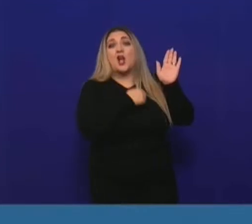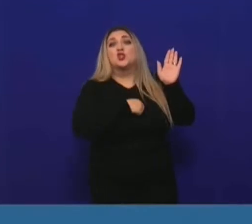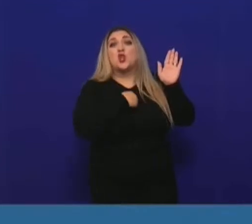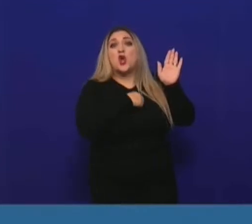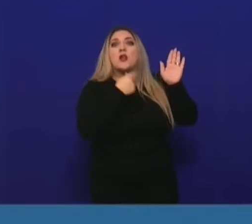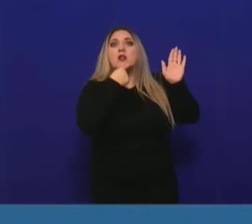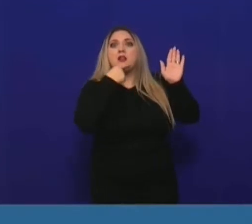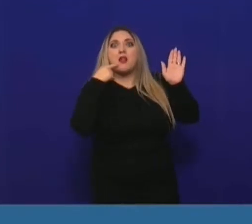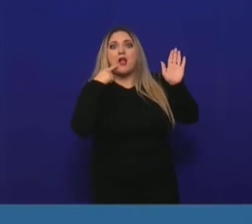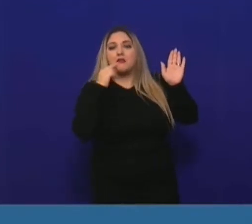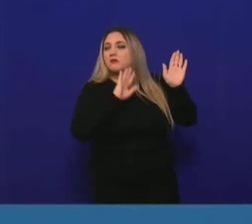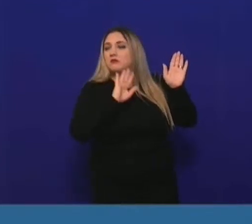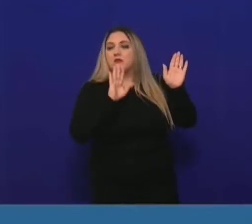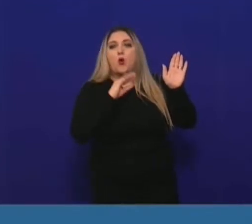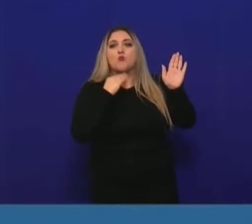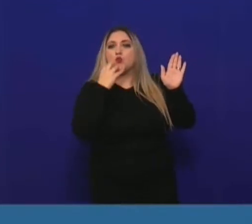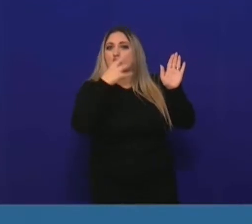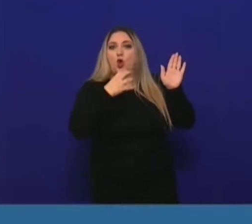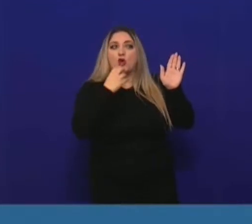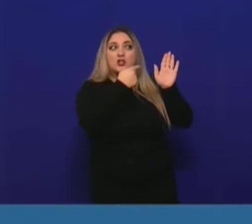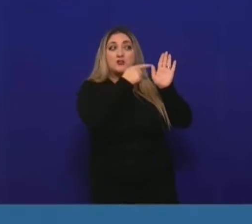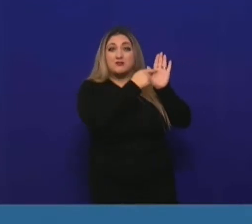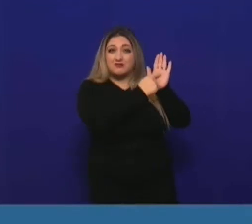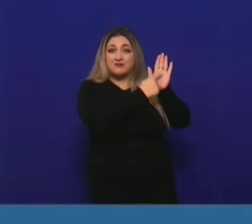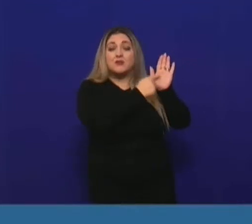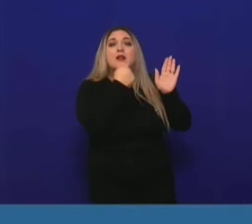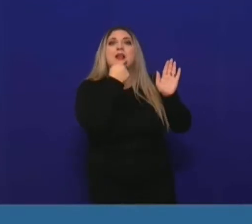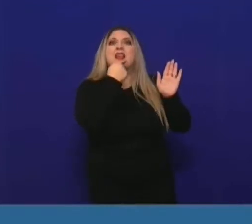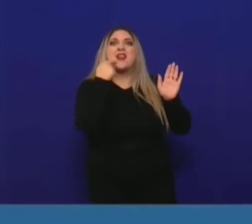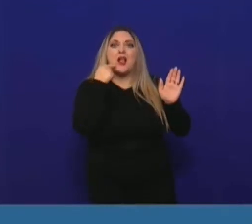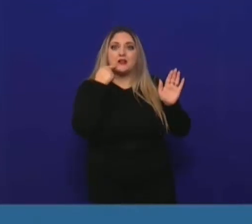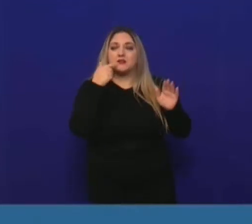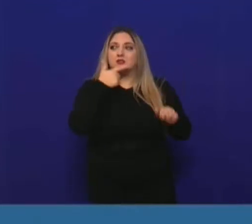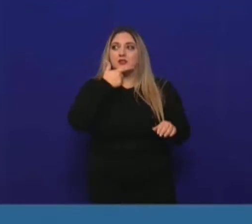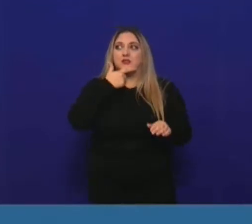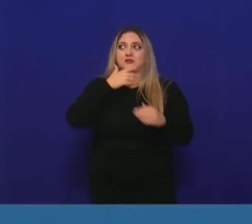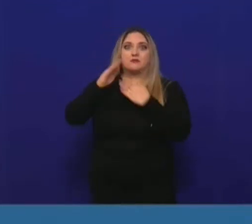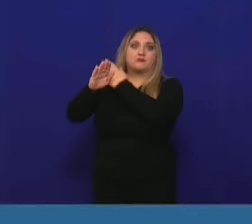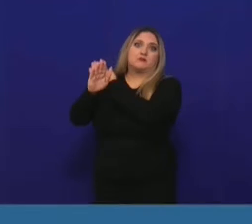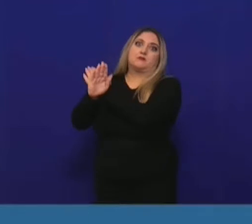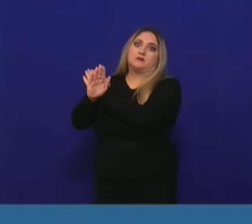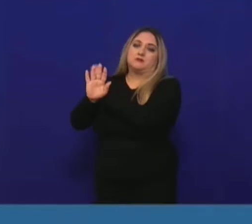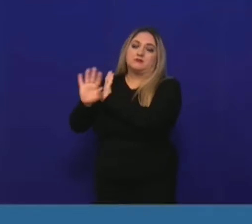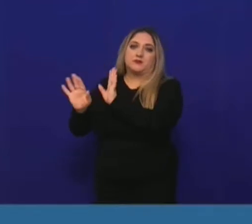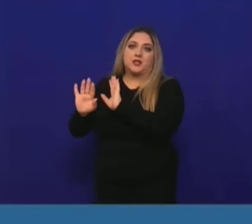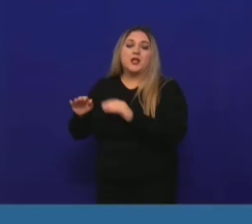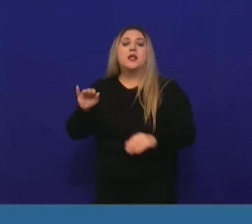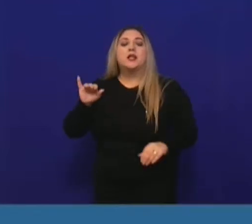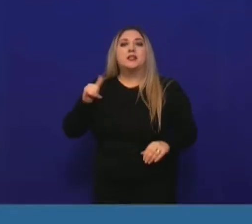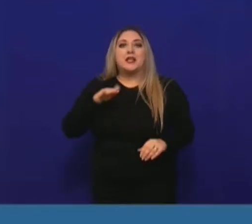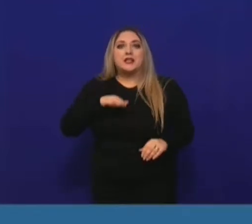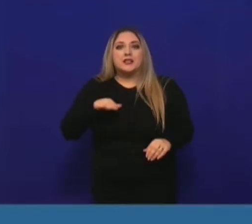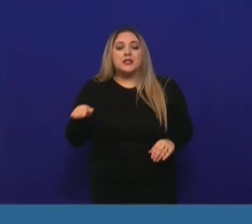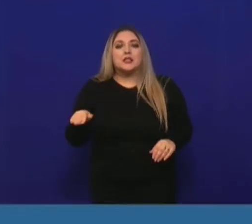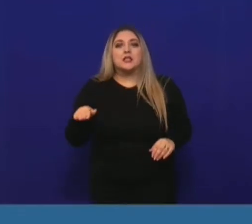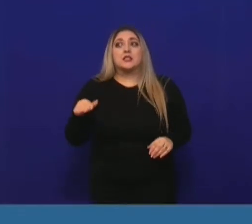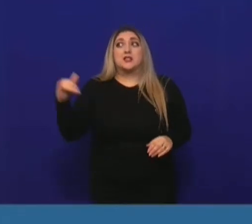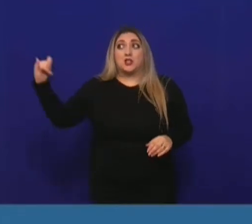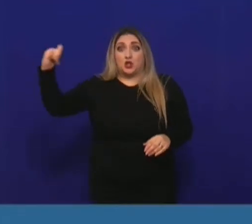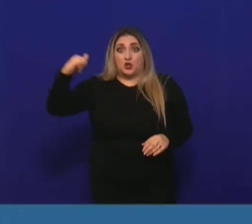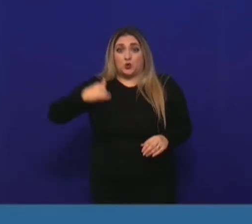Ġifieri n-nies li jiġu mill-Ingilterra li jkunu nies li jew ma Maltin jew inkella għandhom Maltese Residency